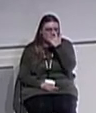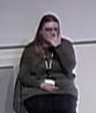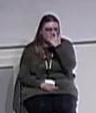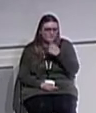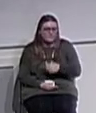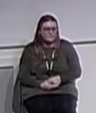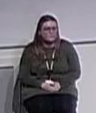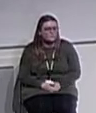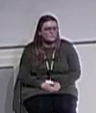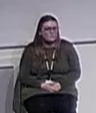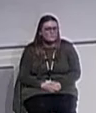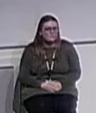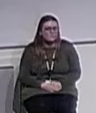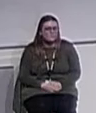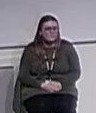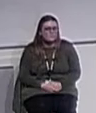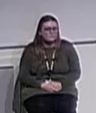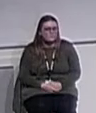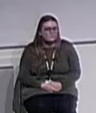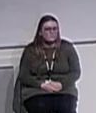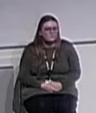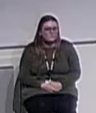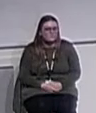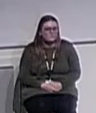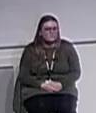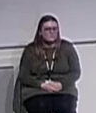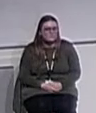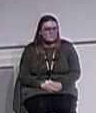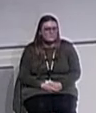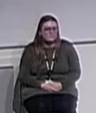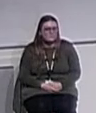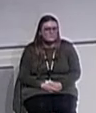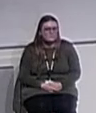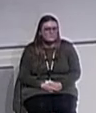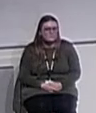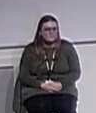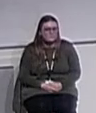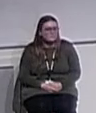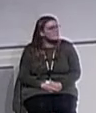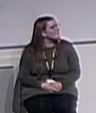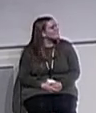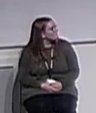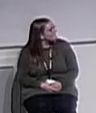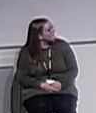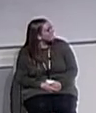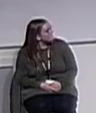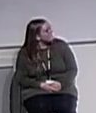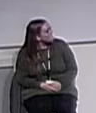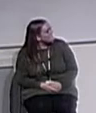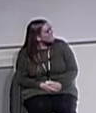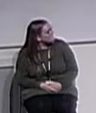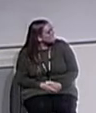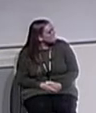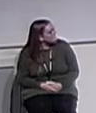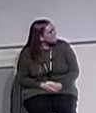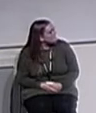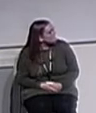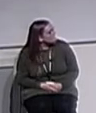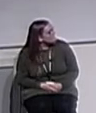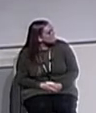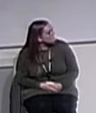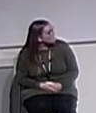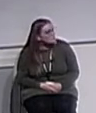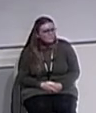Biosciences this is where our graduates have gone. I'm a scientist. We've got to have a pie chart. You can't have a talk without some kind of pie chart. And here it